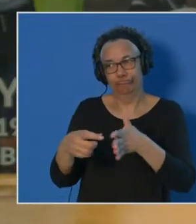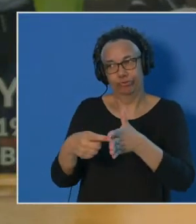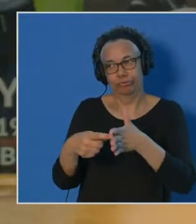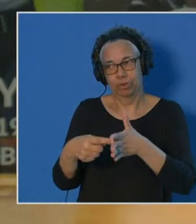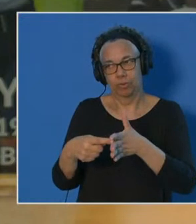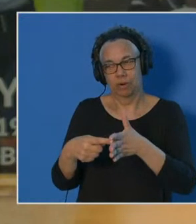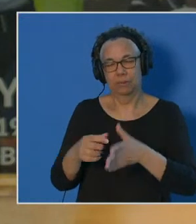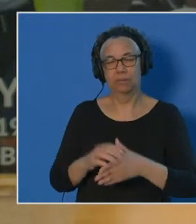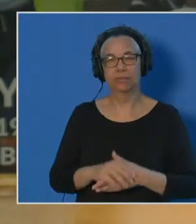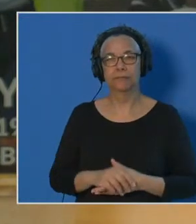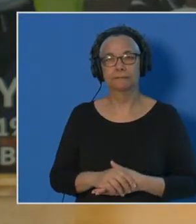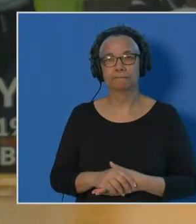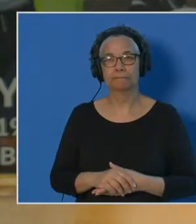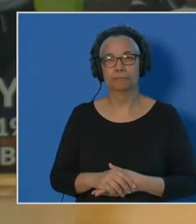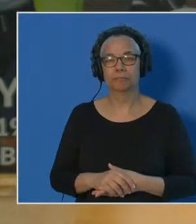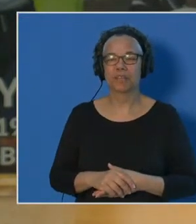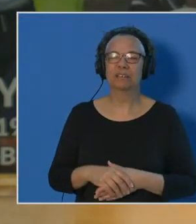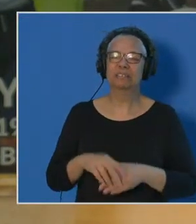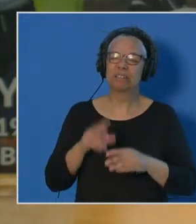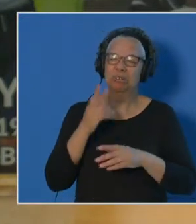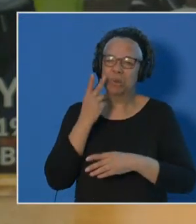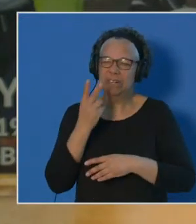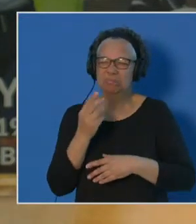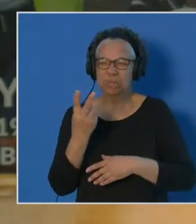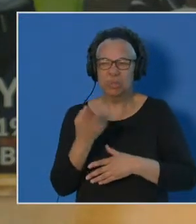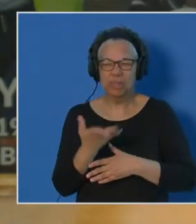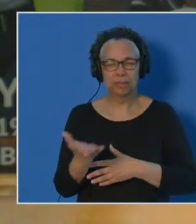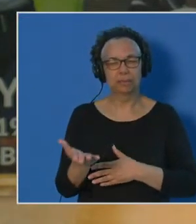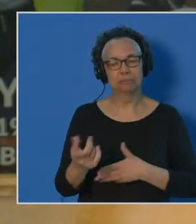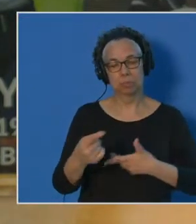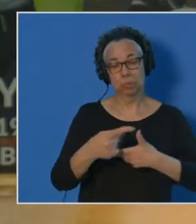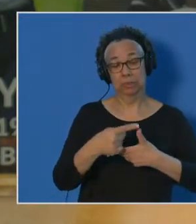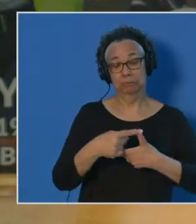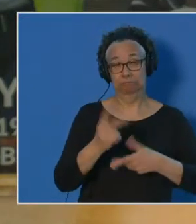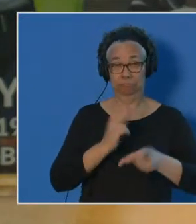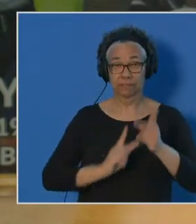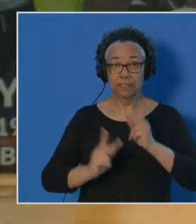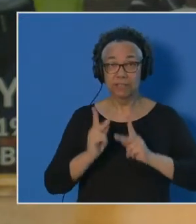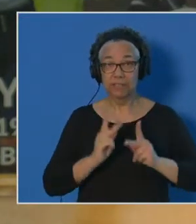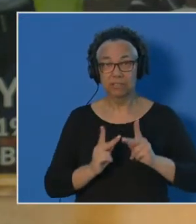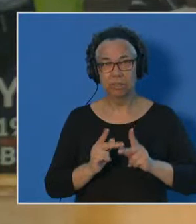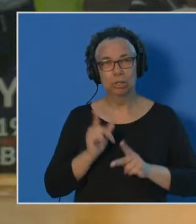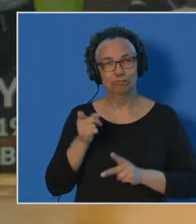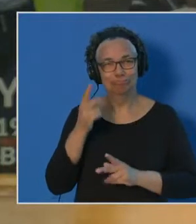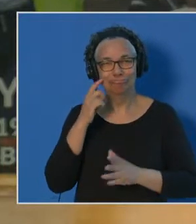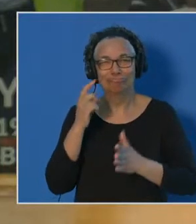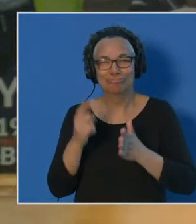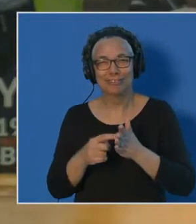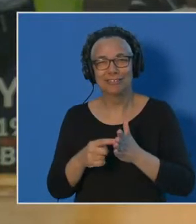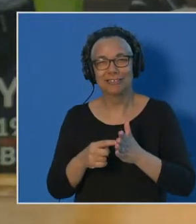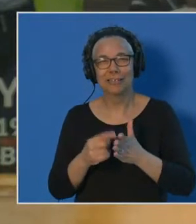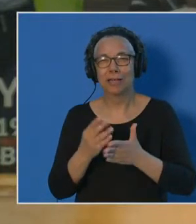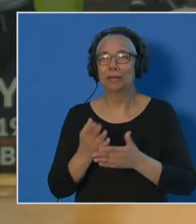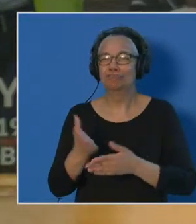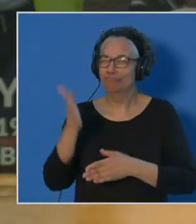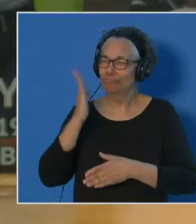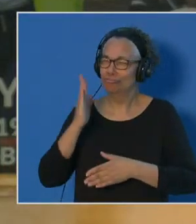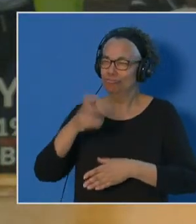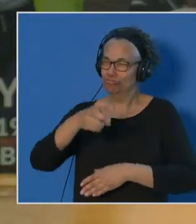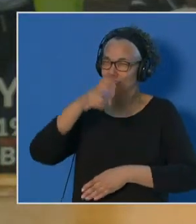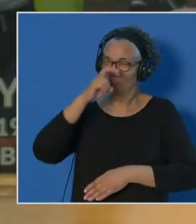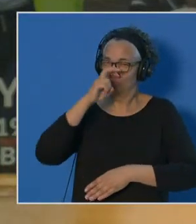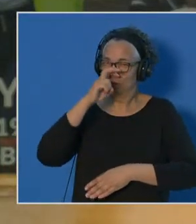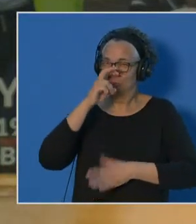to look at two things. One is as it relates to the visitation, because you would note that they had some very strict